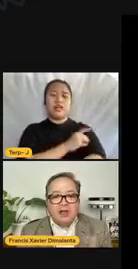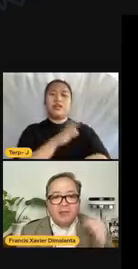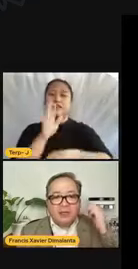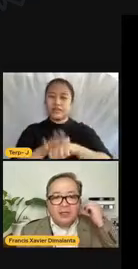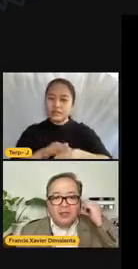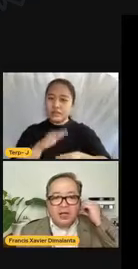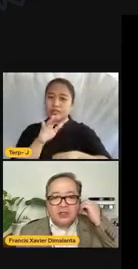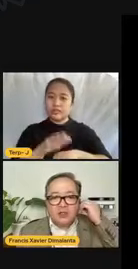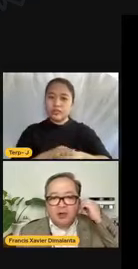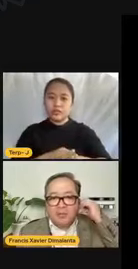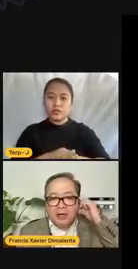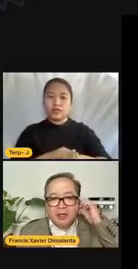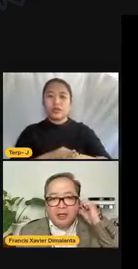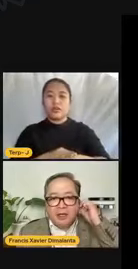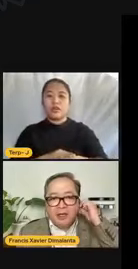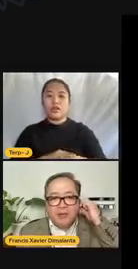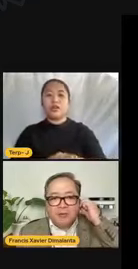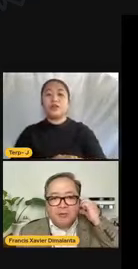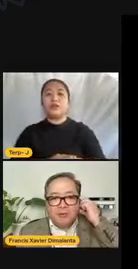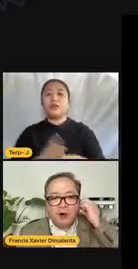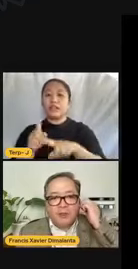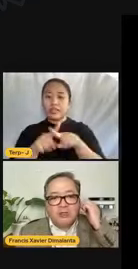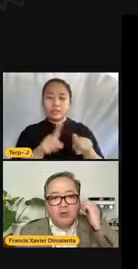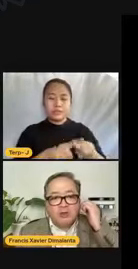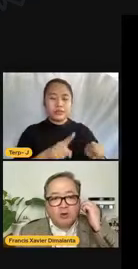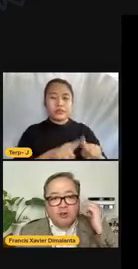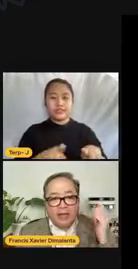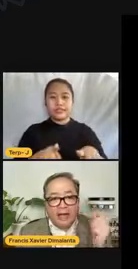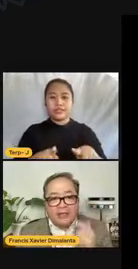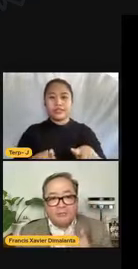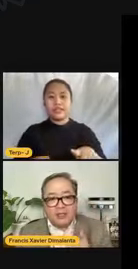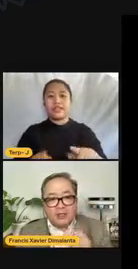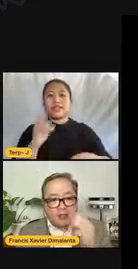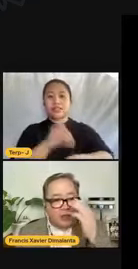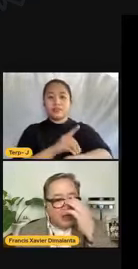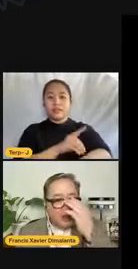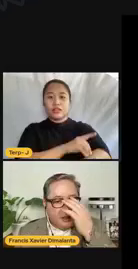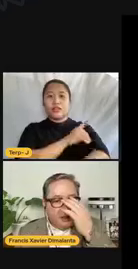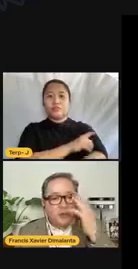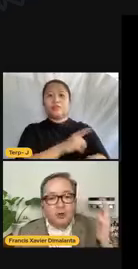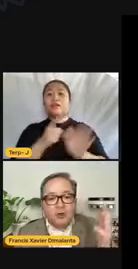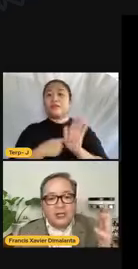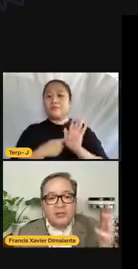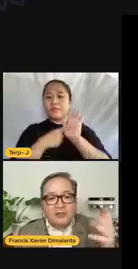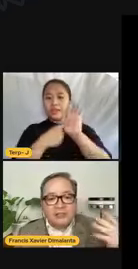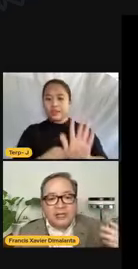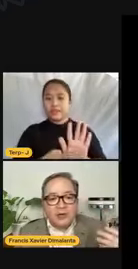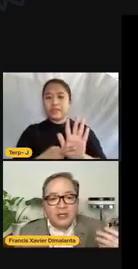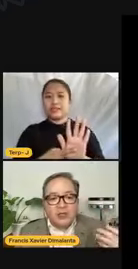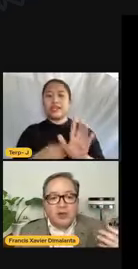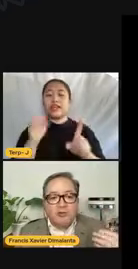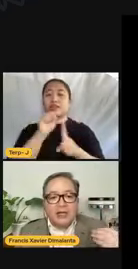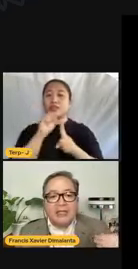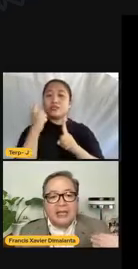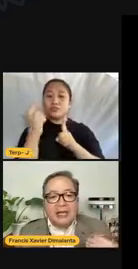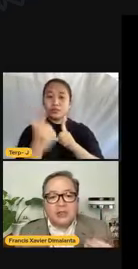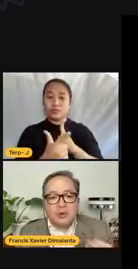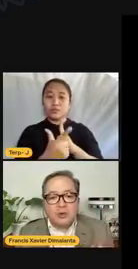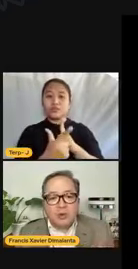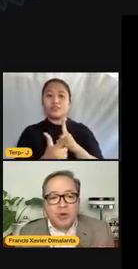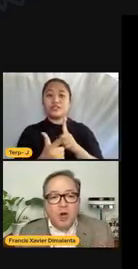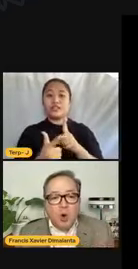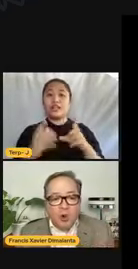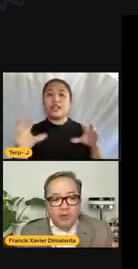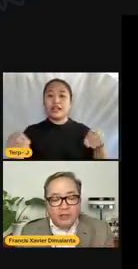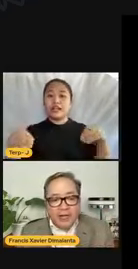in development is shown better performance of social adaptation. There is progressive deceleration of